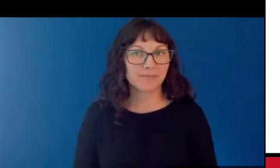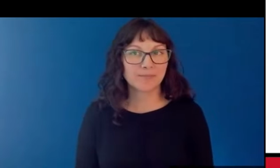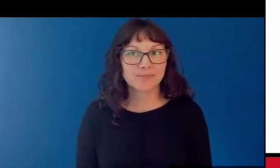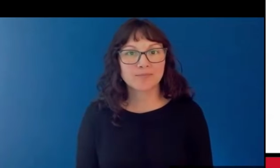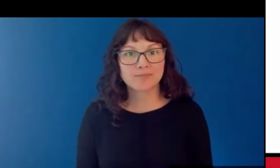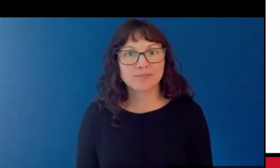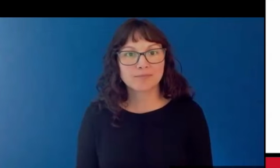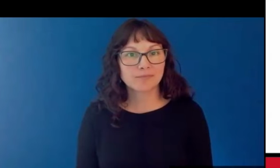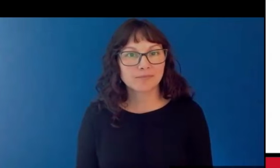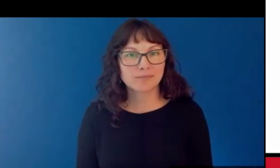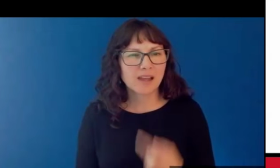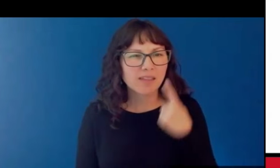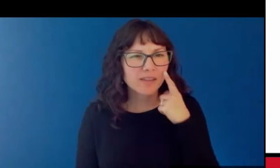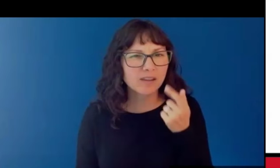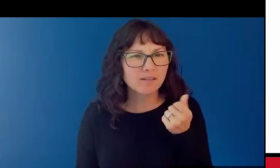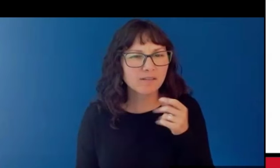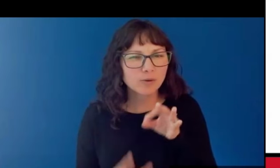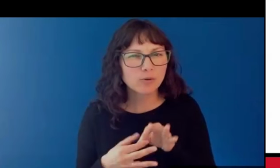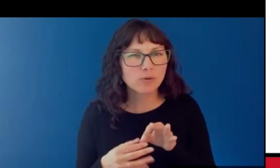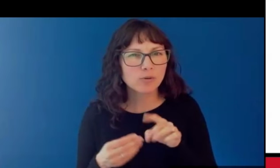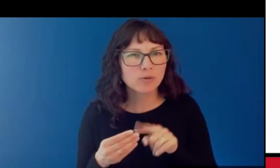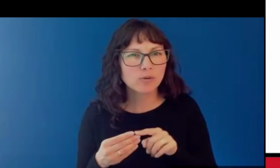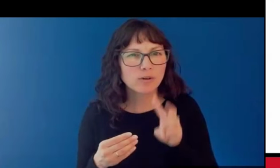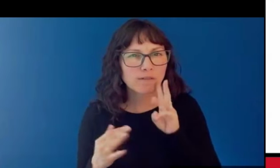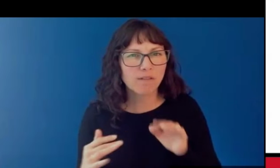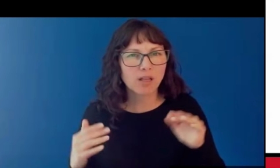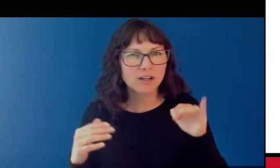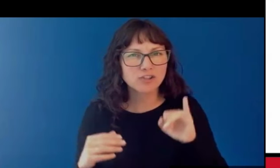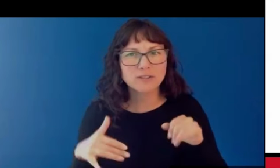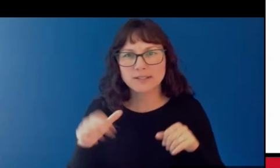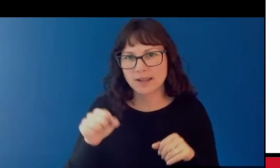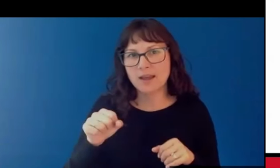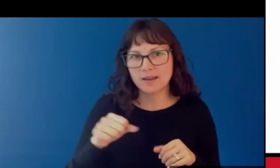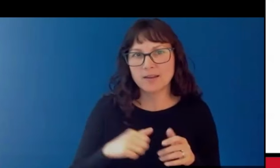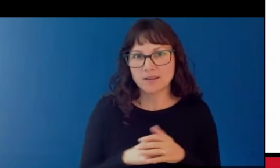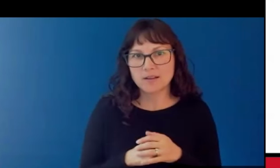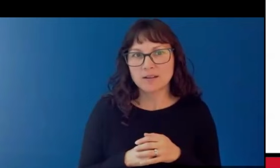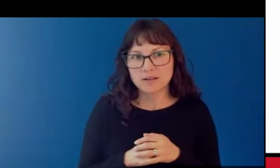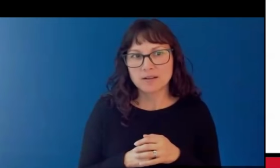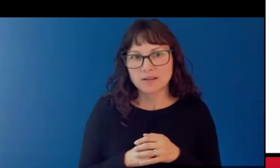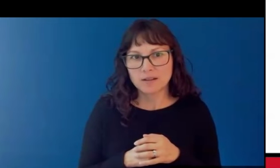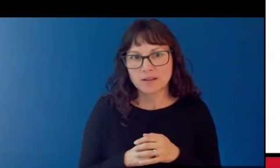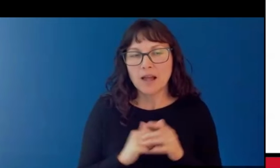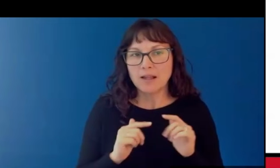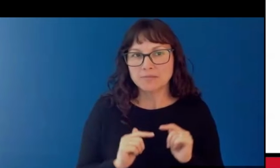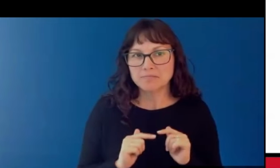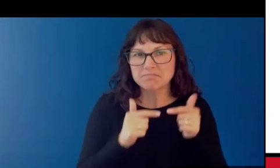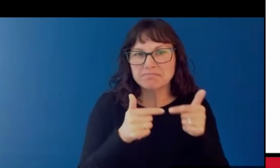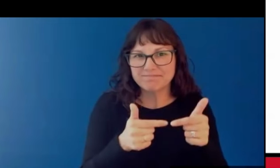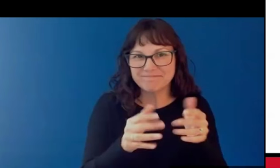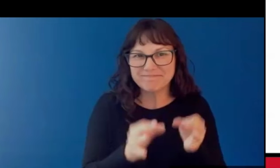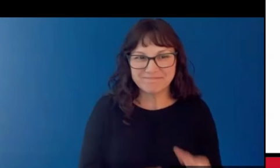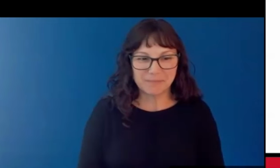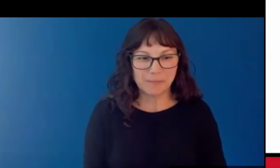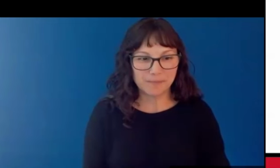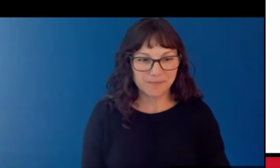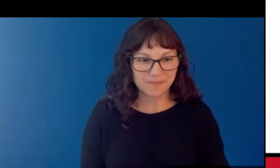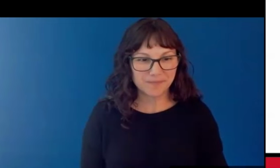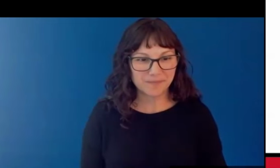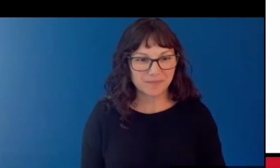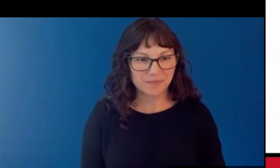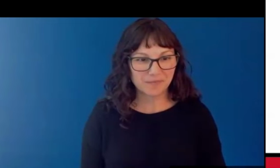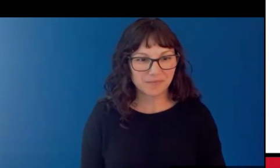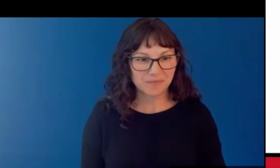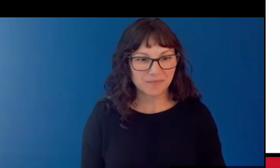I think I have a couple on flood insurance. Yeah. Um, just a little bit of information about flood